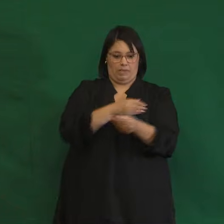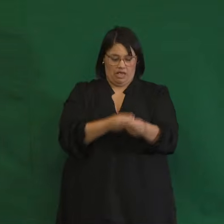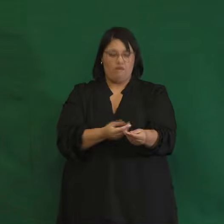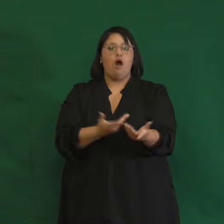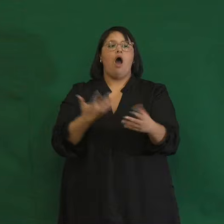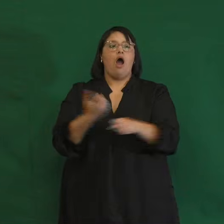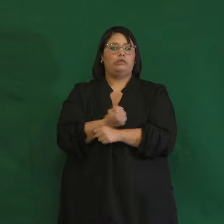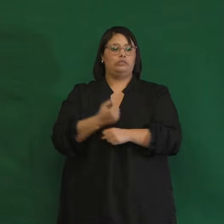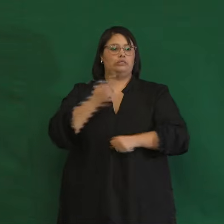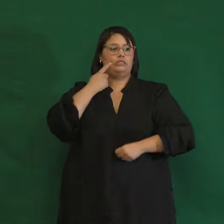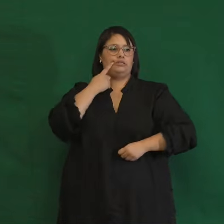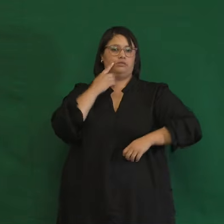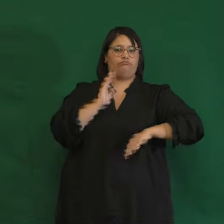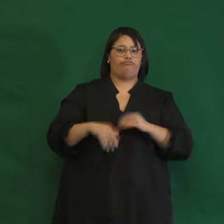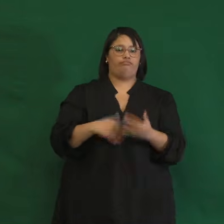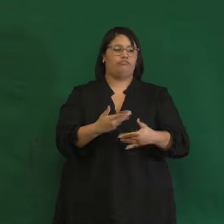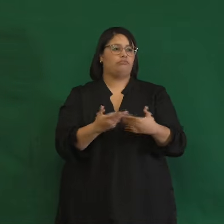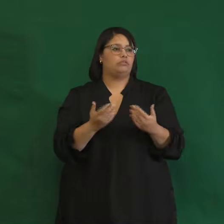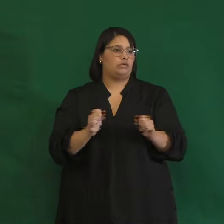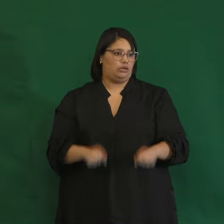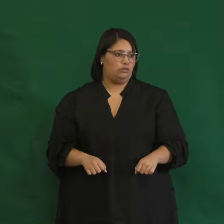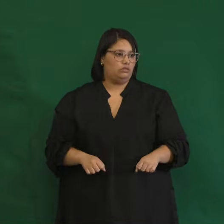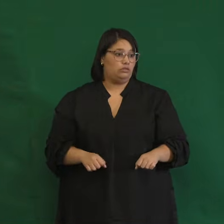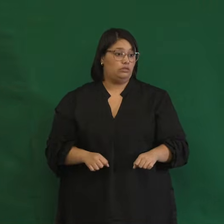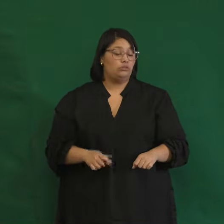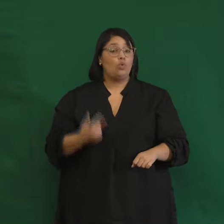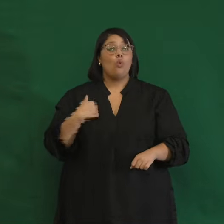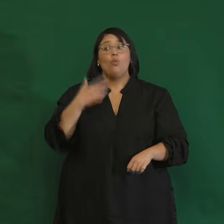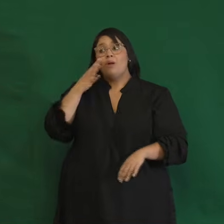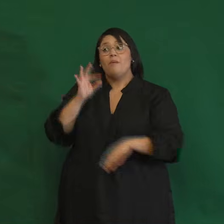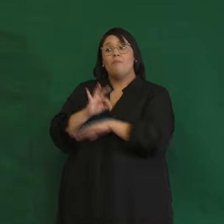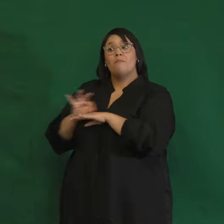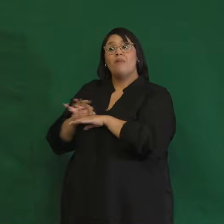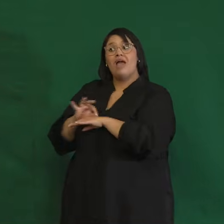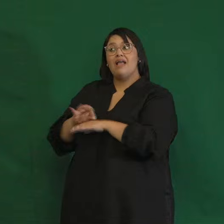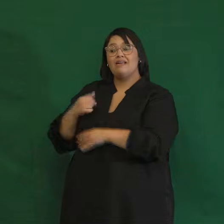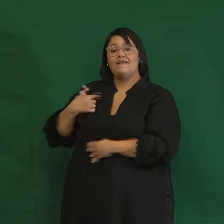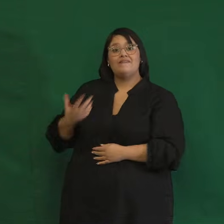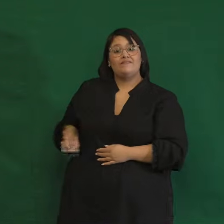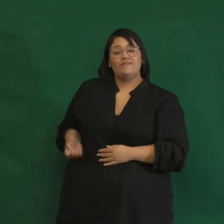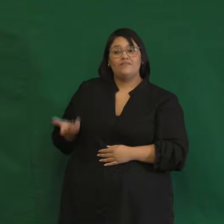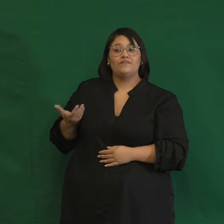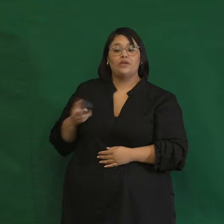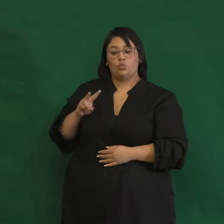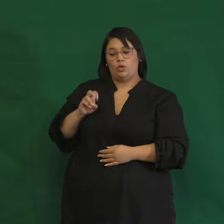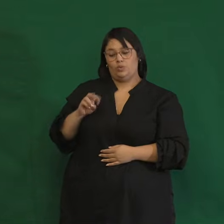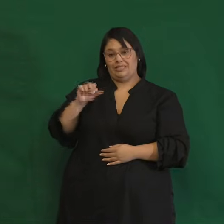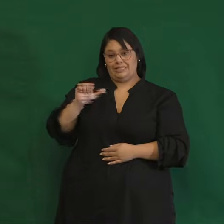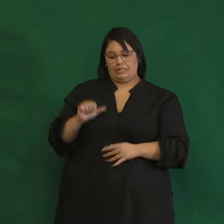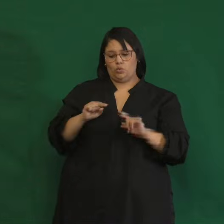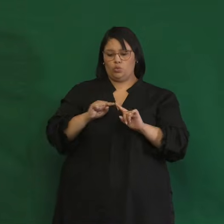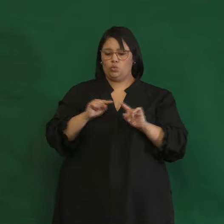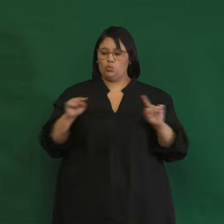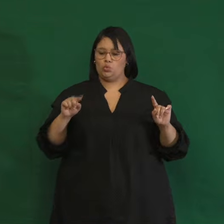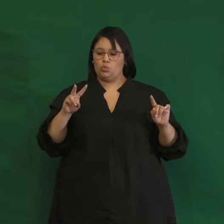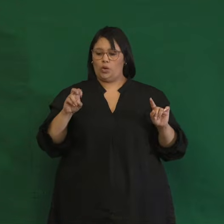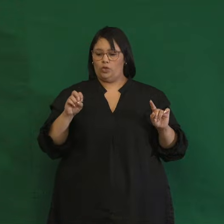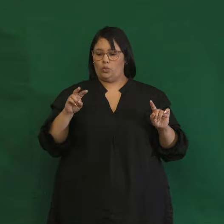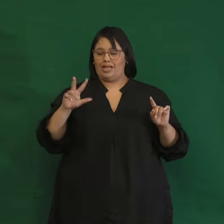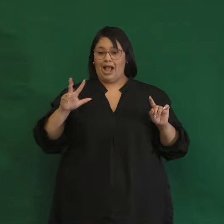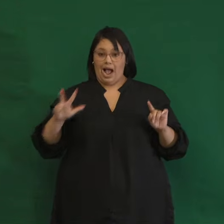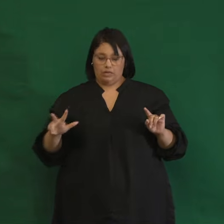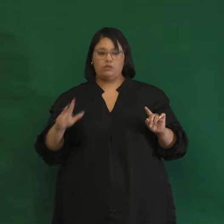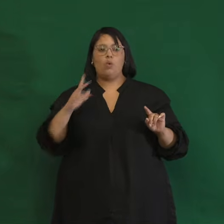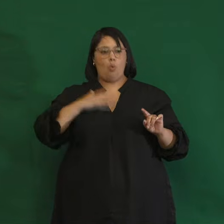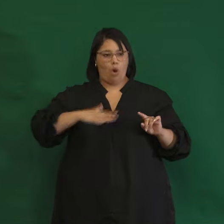them. Our plan is from 2026 to 2028 is to roll out